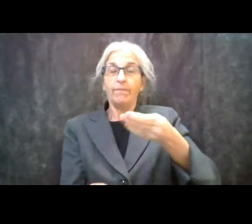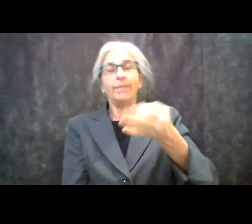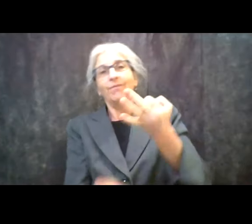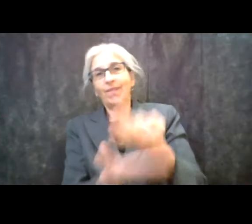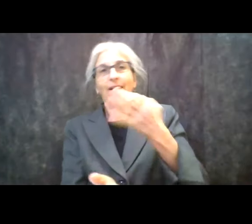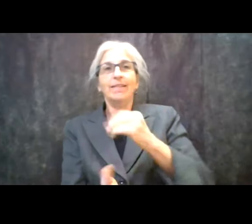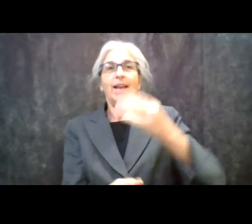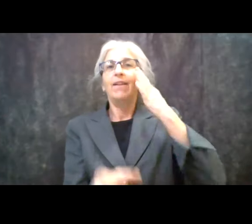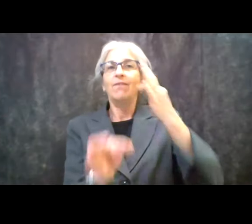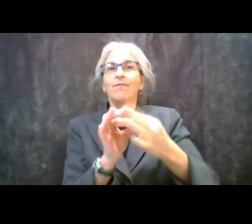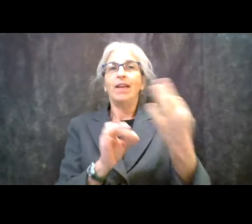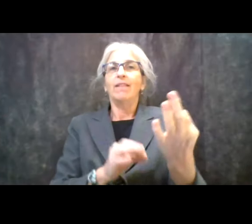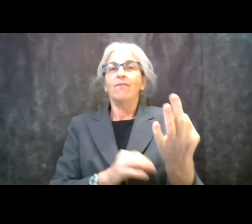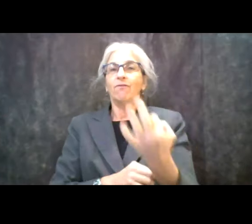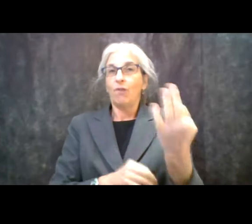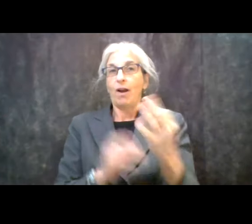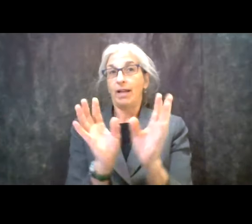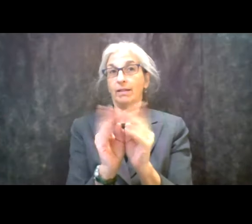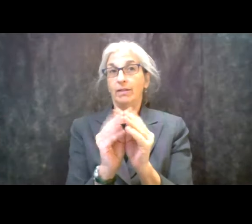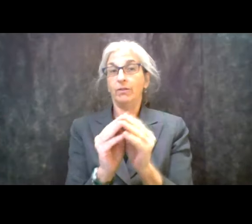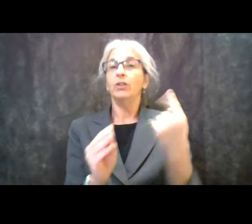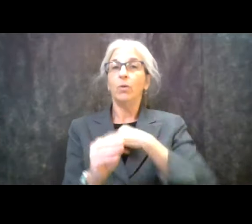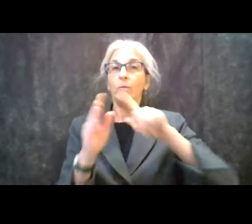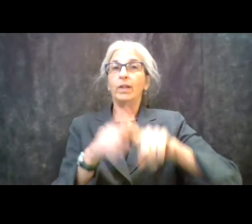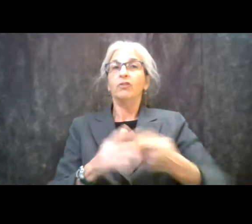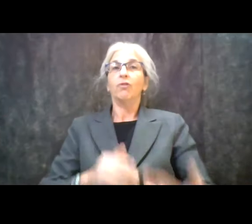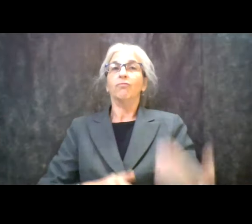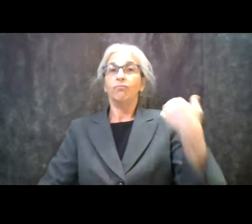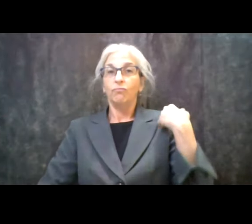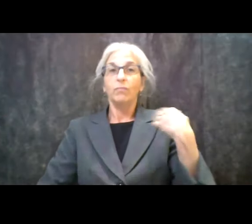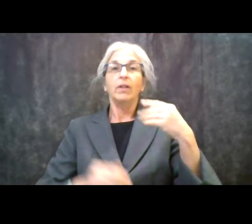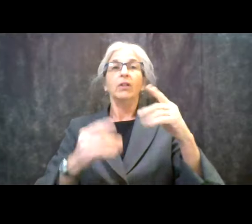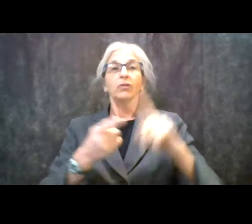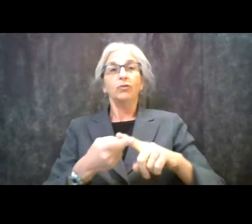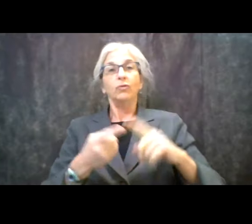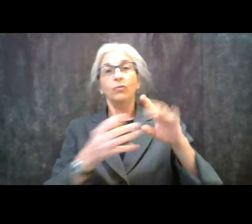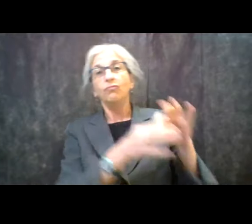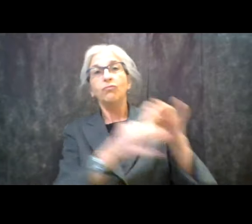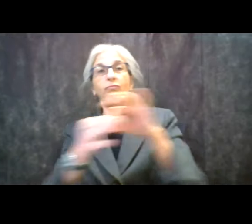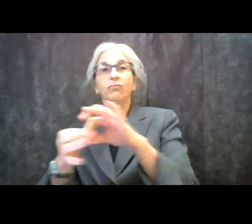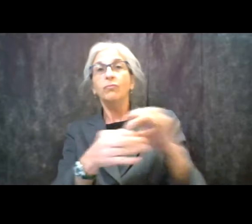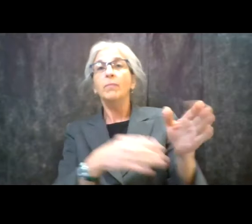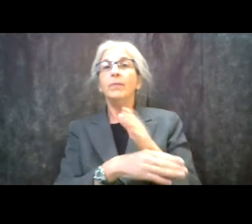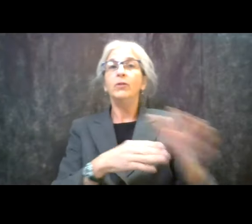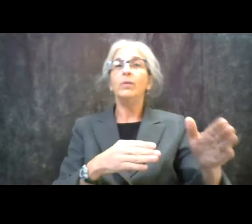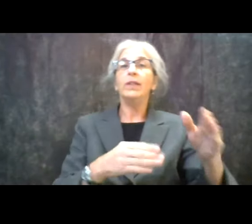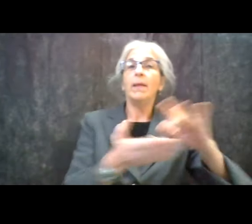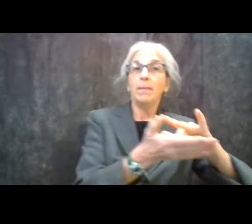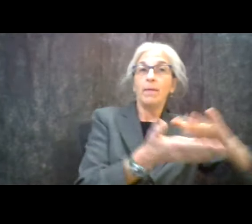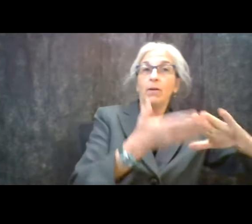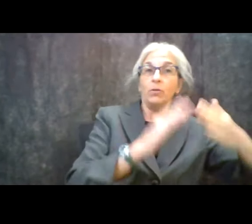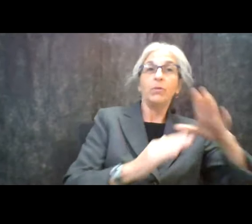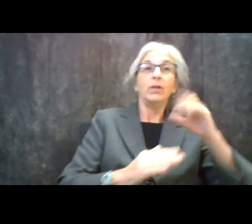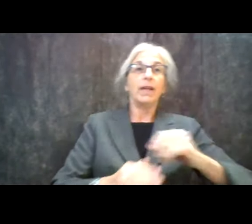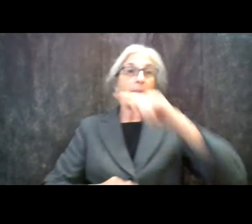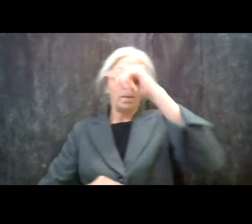of 2020 with the sole purpose of cultivating a bridge of trust between the medical community and the Black faith community.